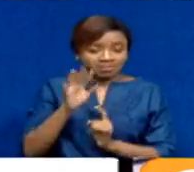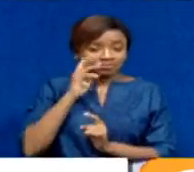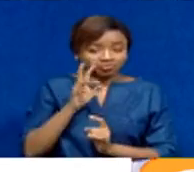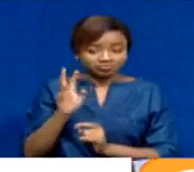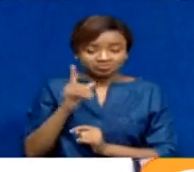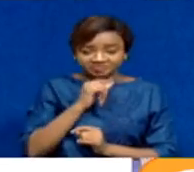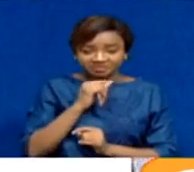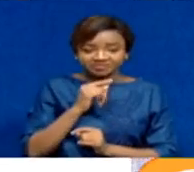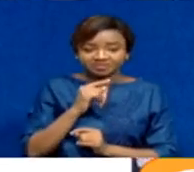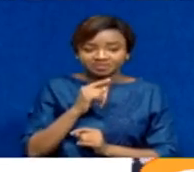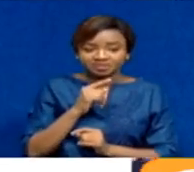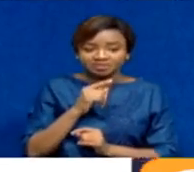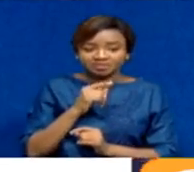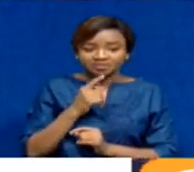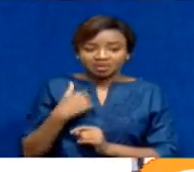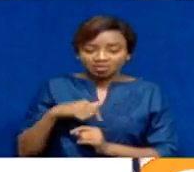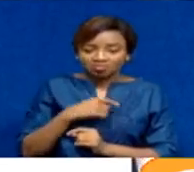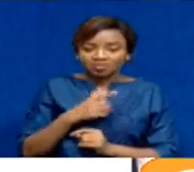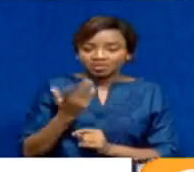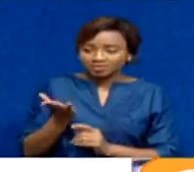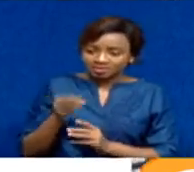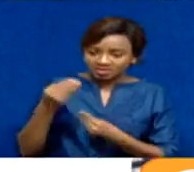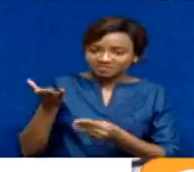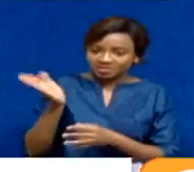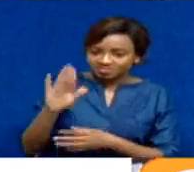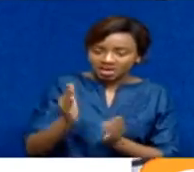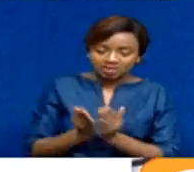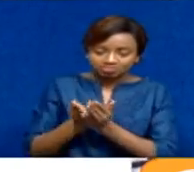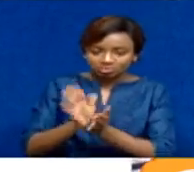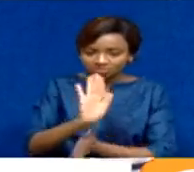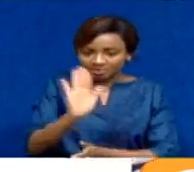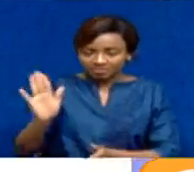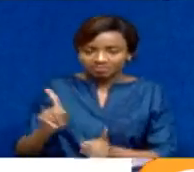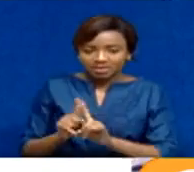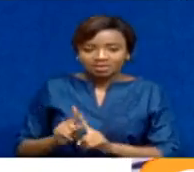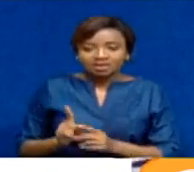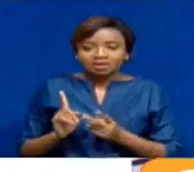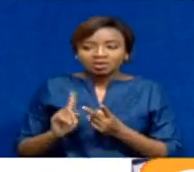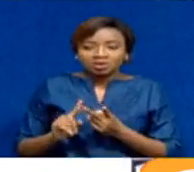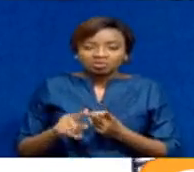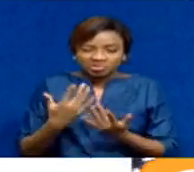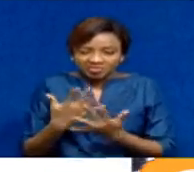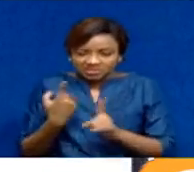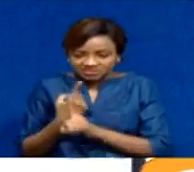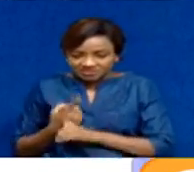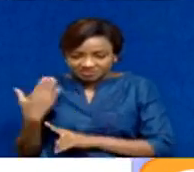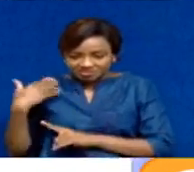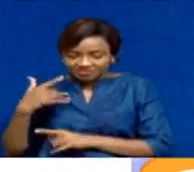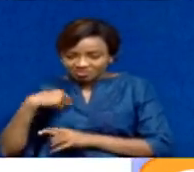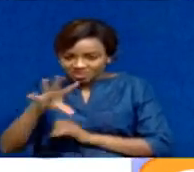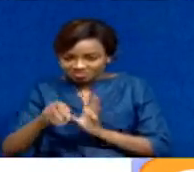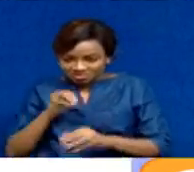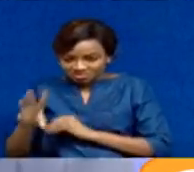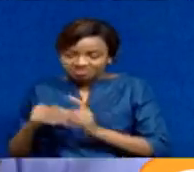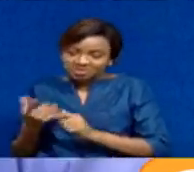see, we are giving back their boats, we are giving back the engines, and we are giving back some items that are legal. But we